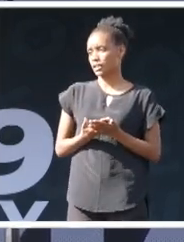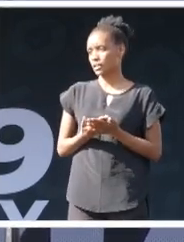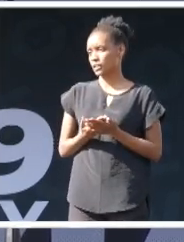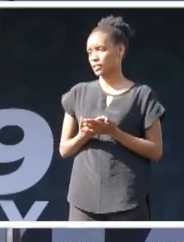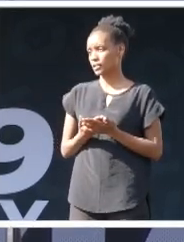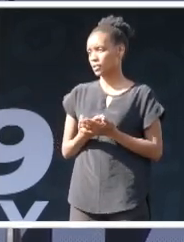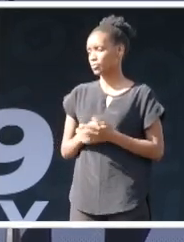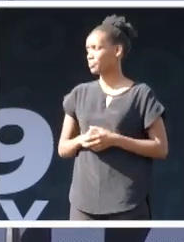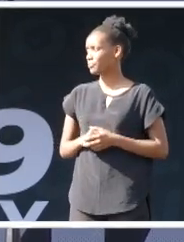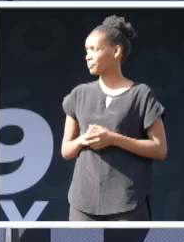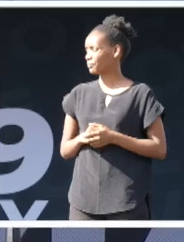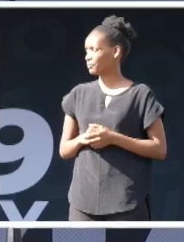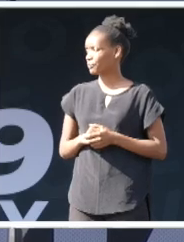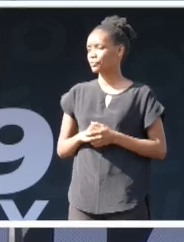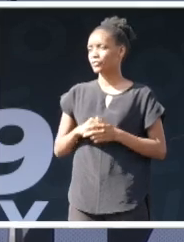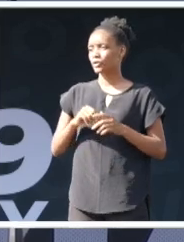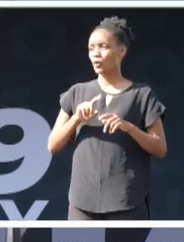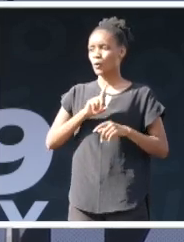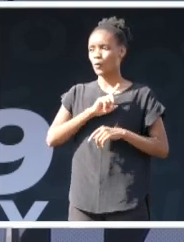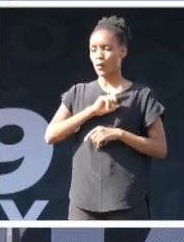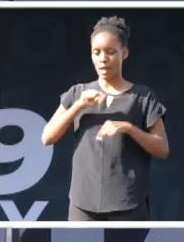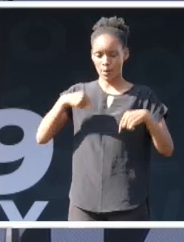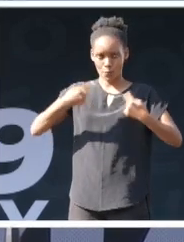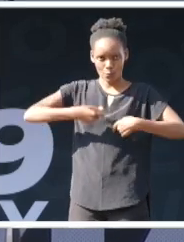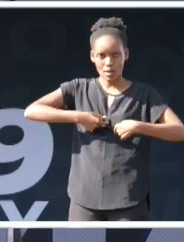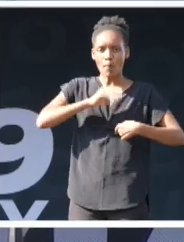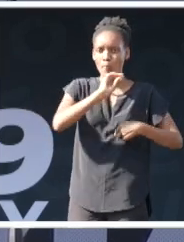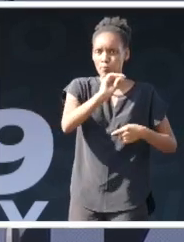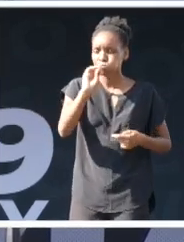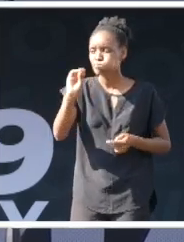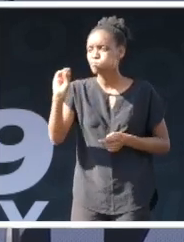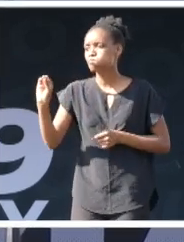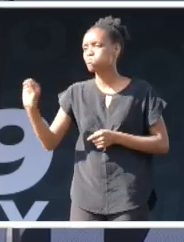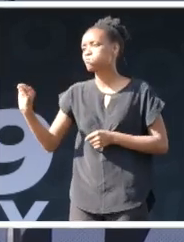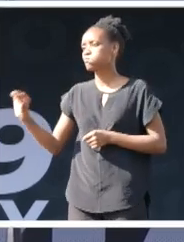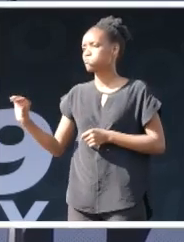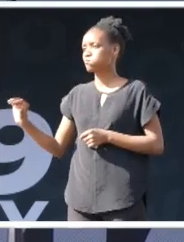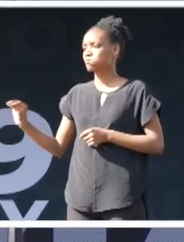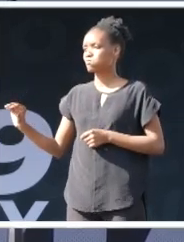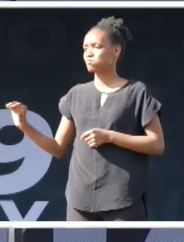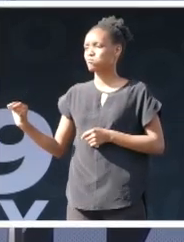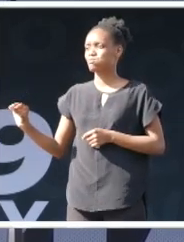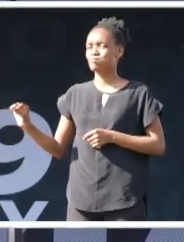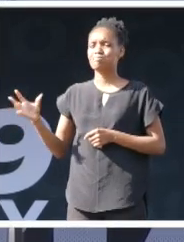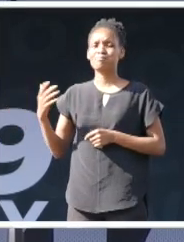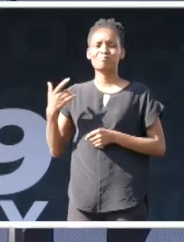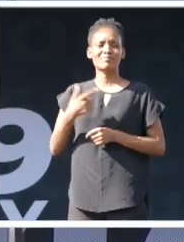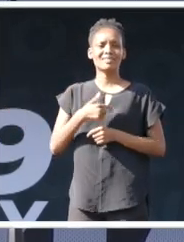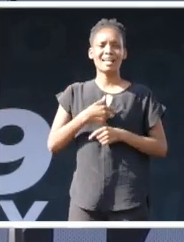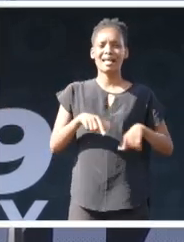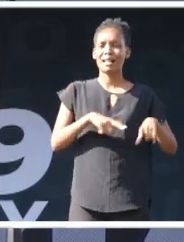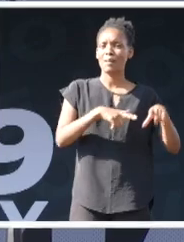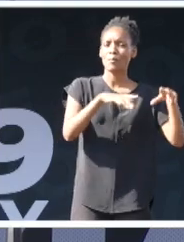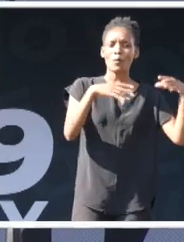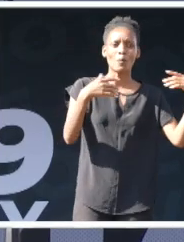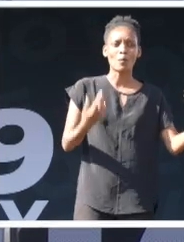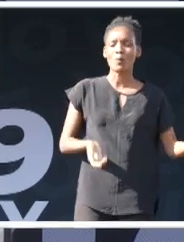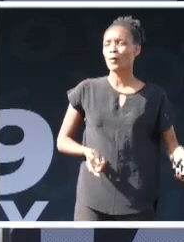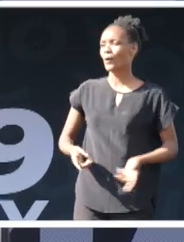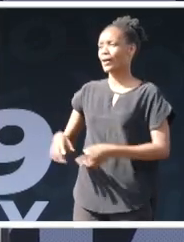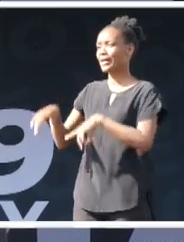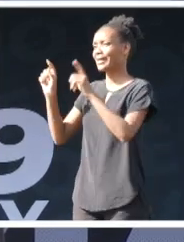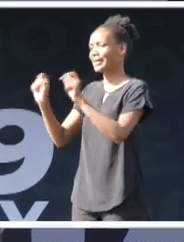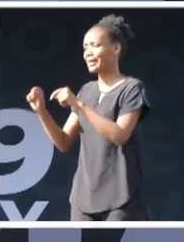Because we are present at RISE Mzansi. From Giyani to Guguletu, you'll find RISE Mzansi.